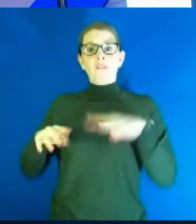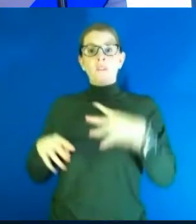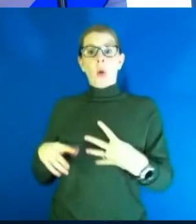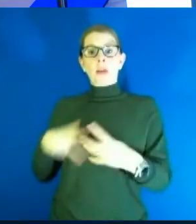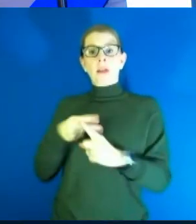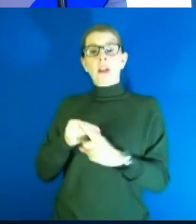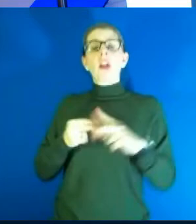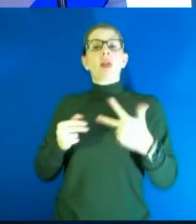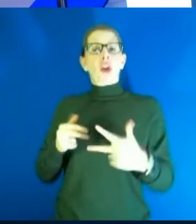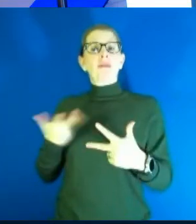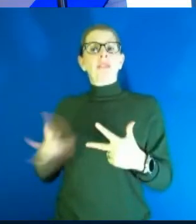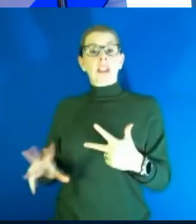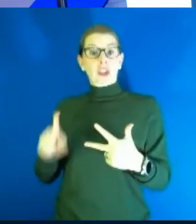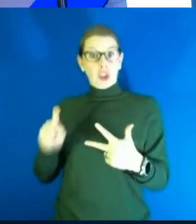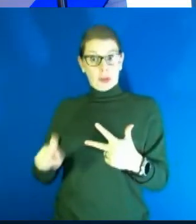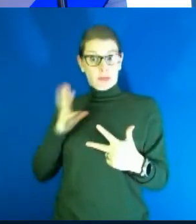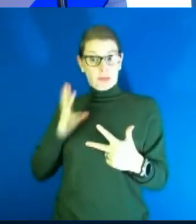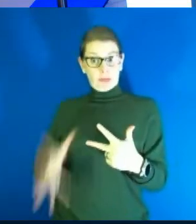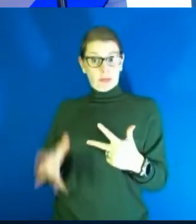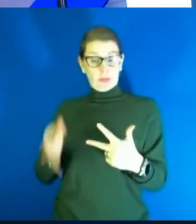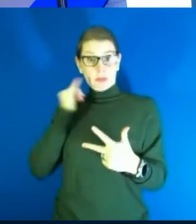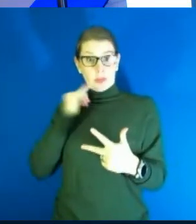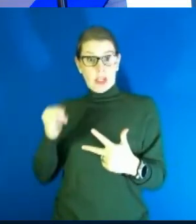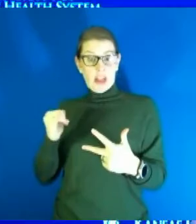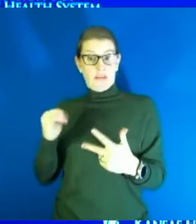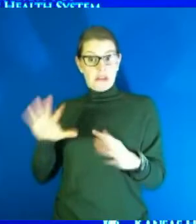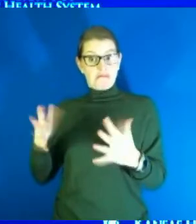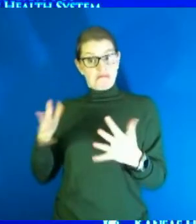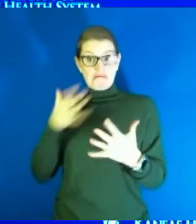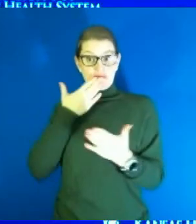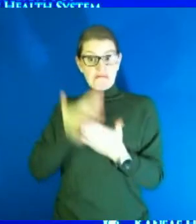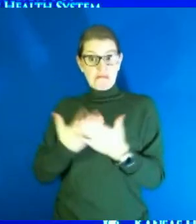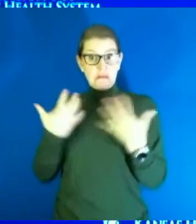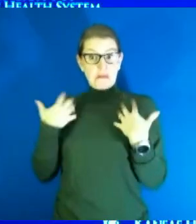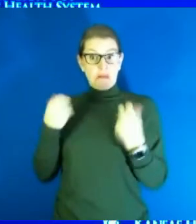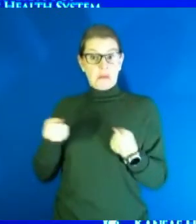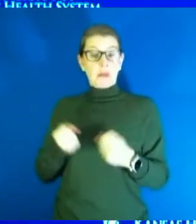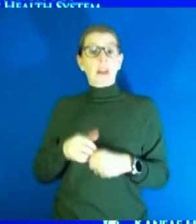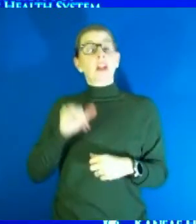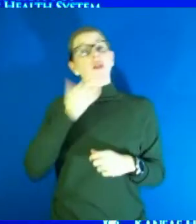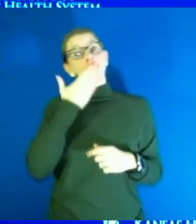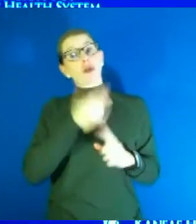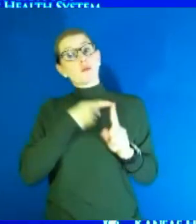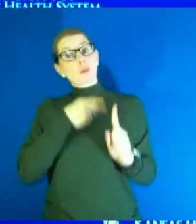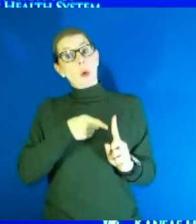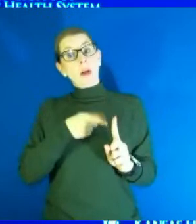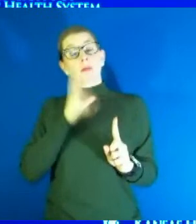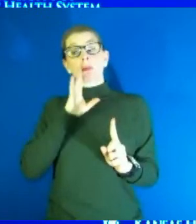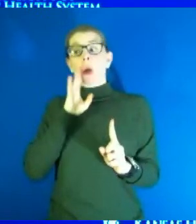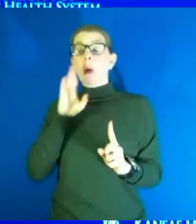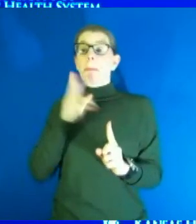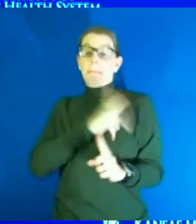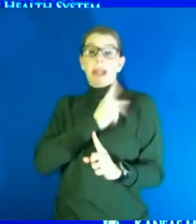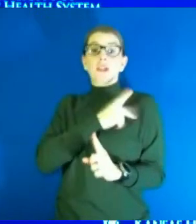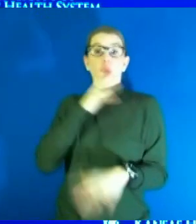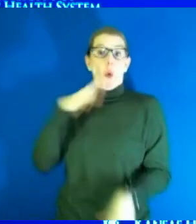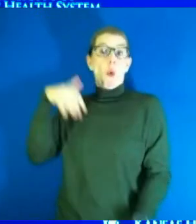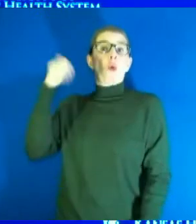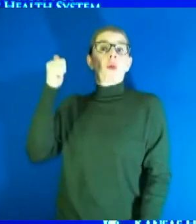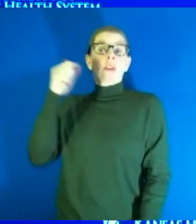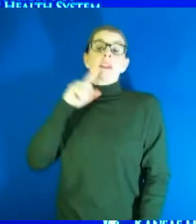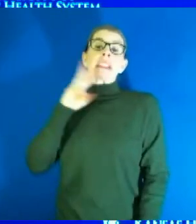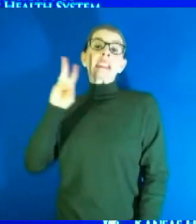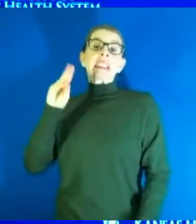the 3rd, so should she be okay as long as she's in pretty decent health? So I think that is a good point. We know patients, especially that are older, say 60 and